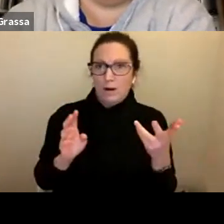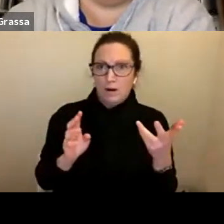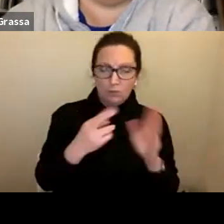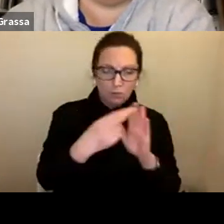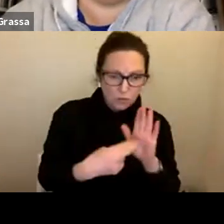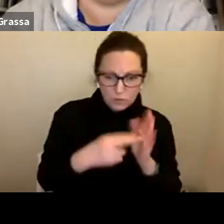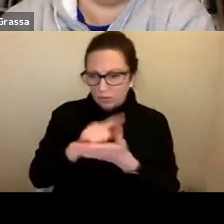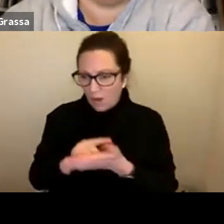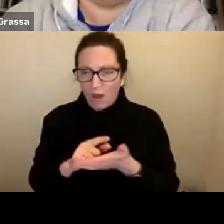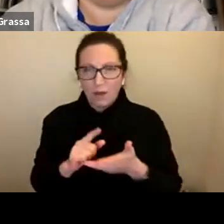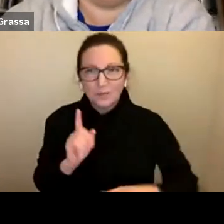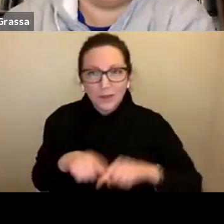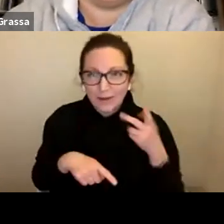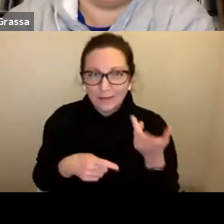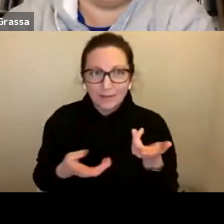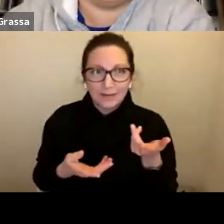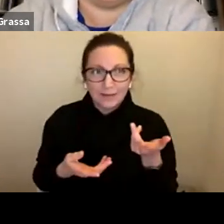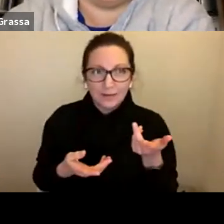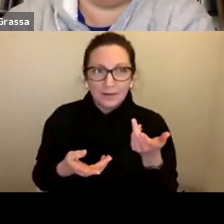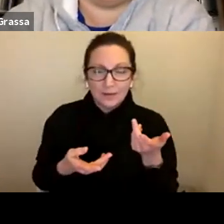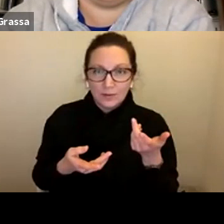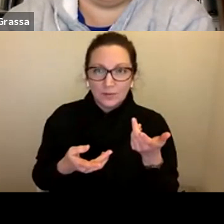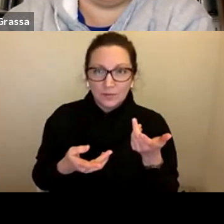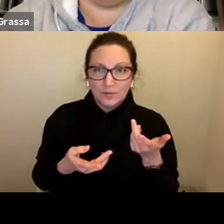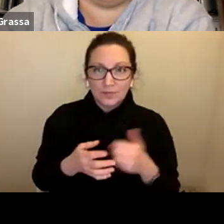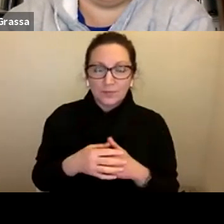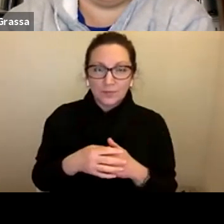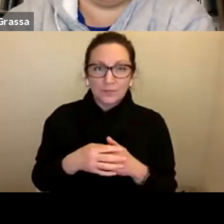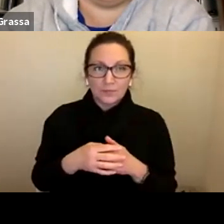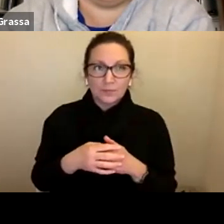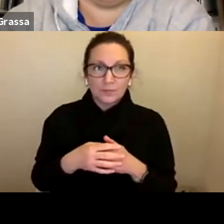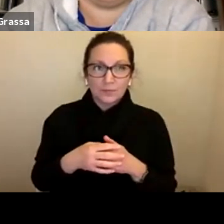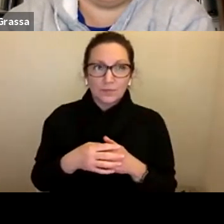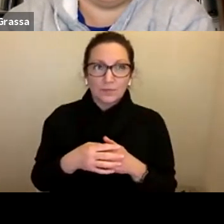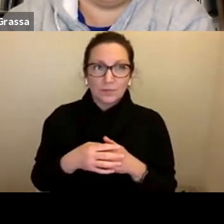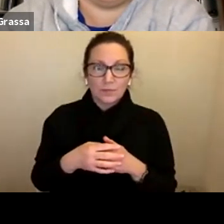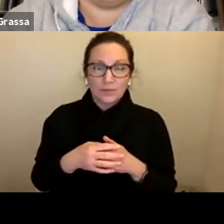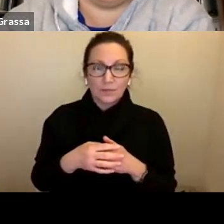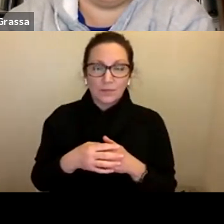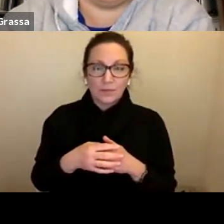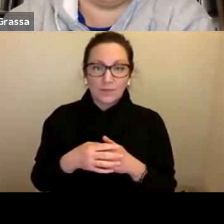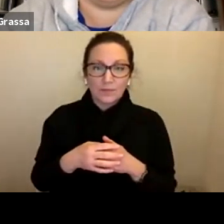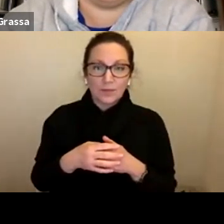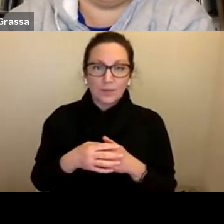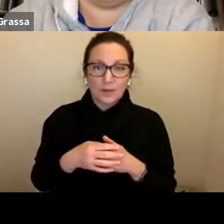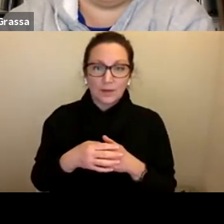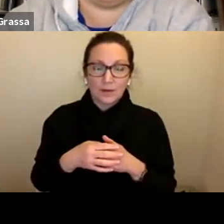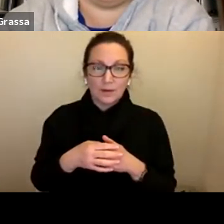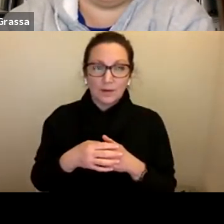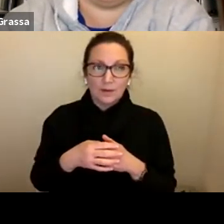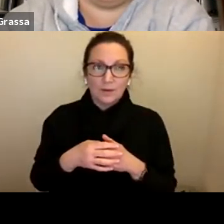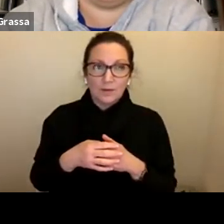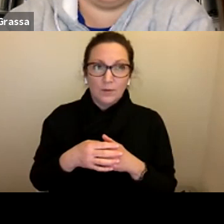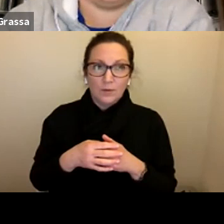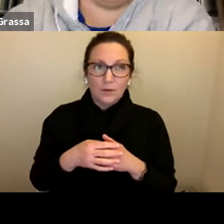meanwhile, somehow we have to translate the realities for folks